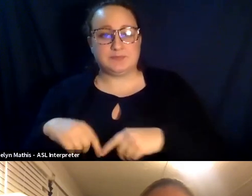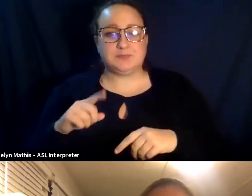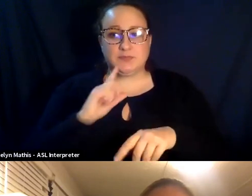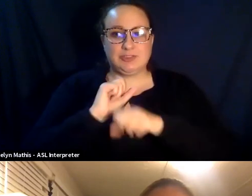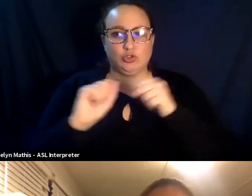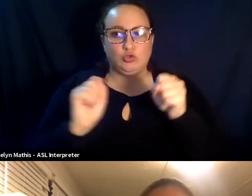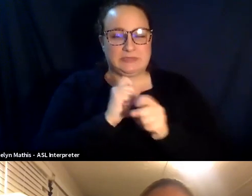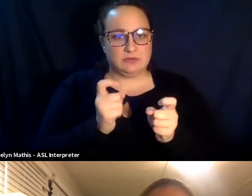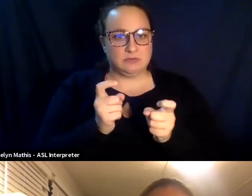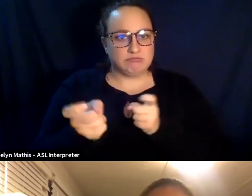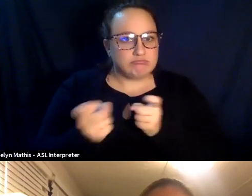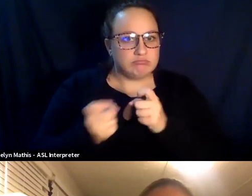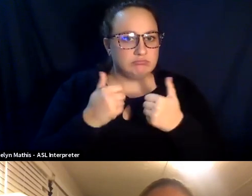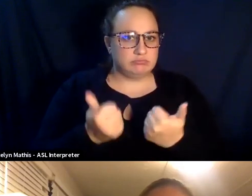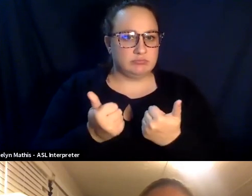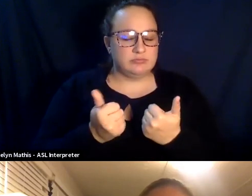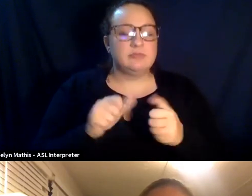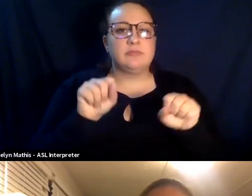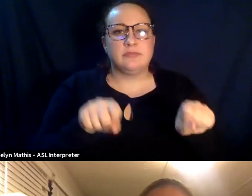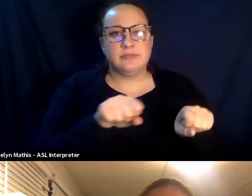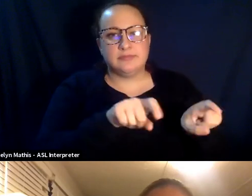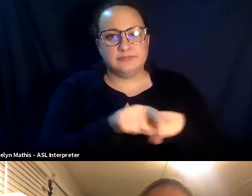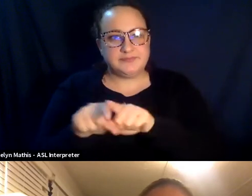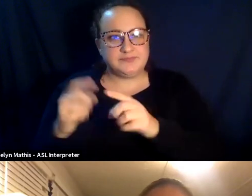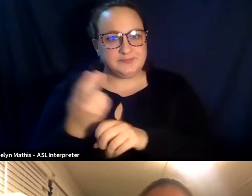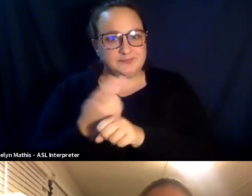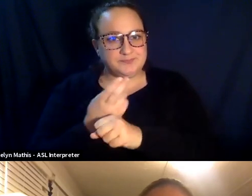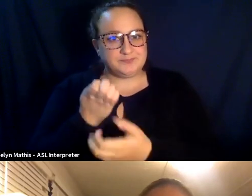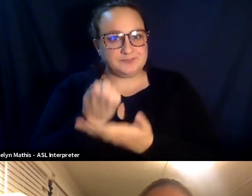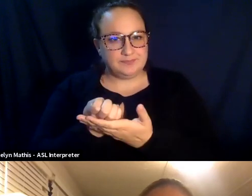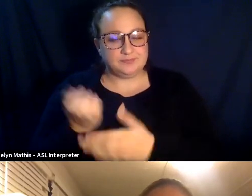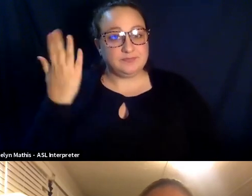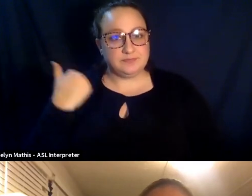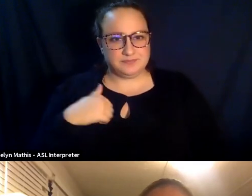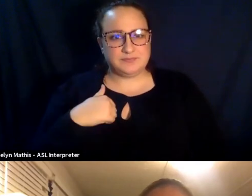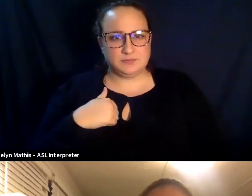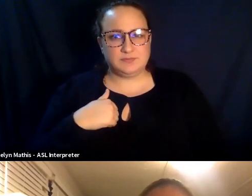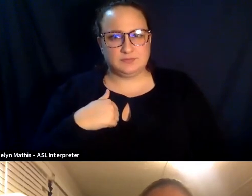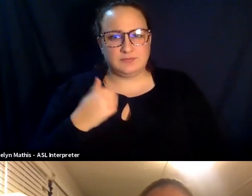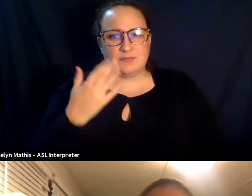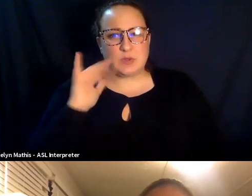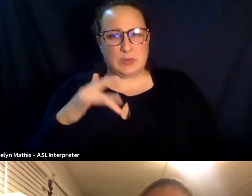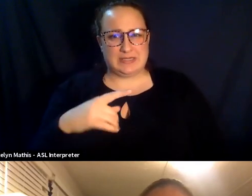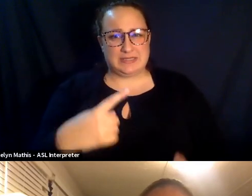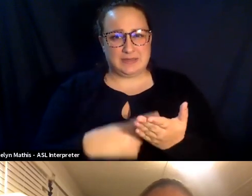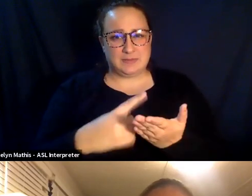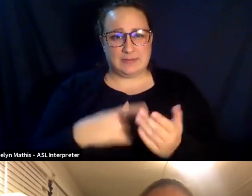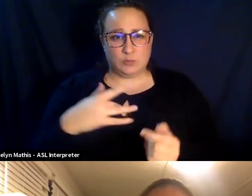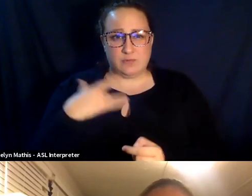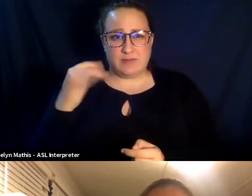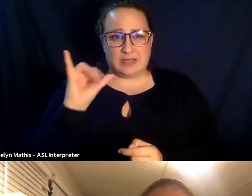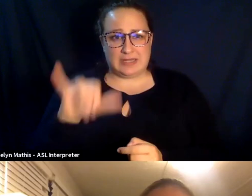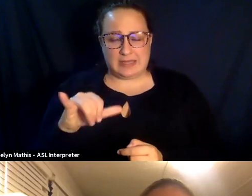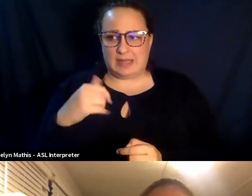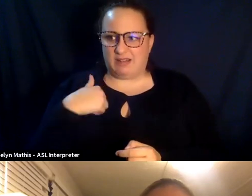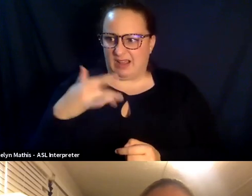control? You can also use evidence in the past, because I know sometimes you felt that way, which makes complete sense. I've